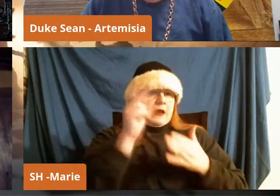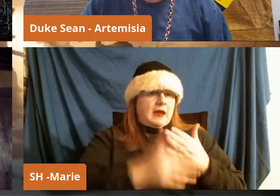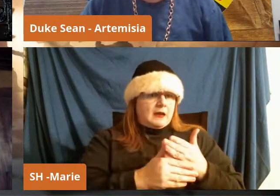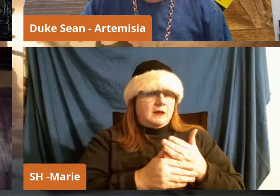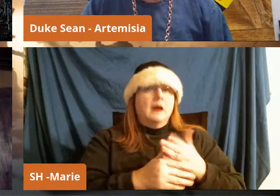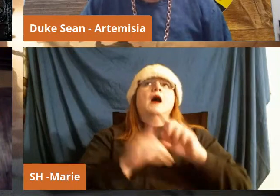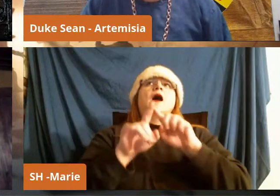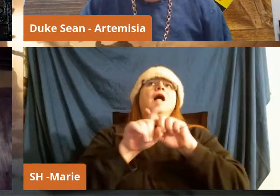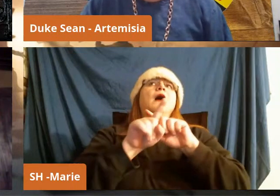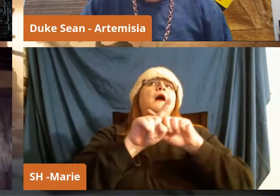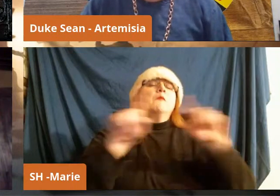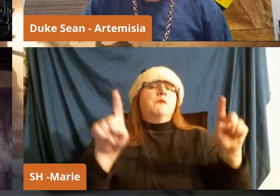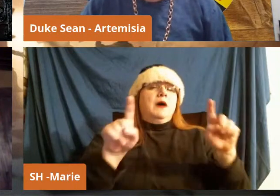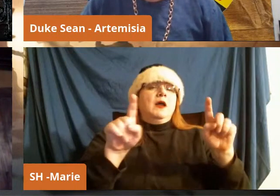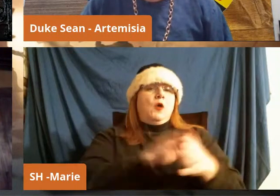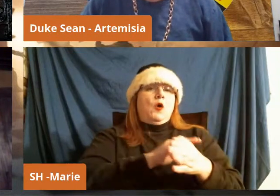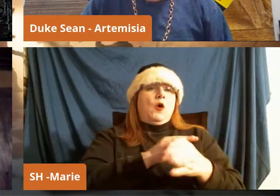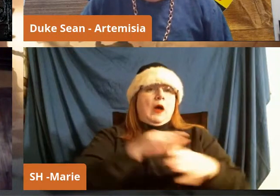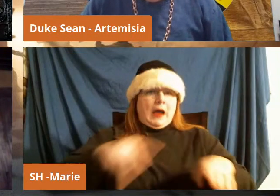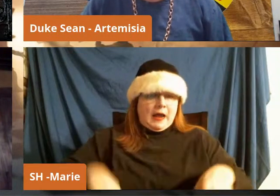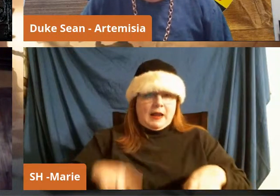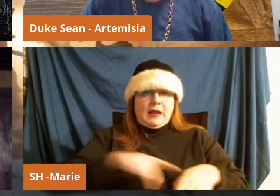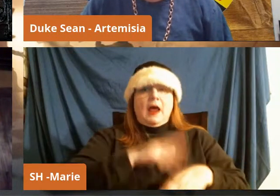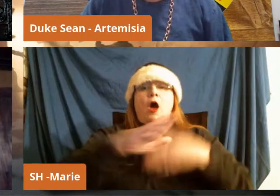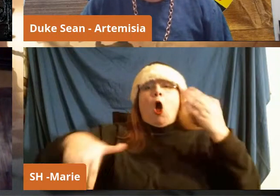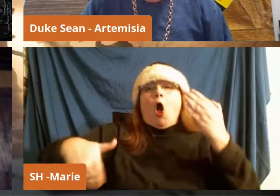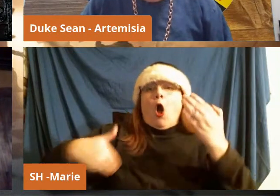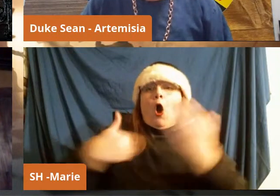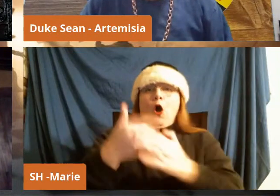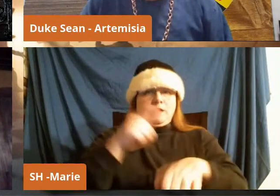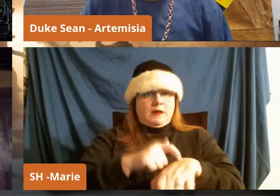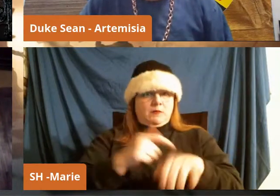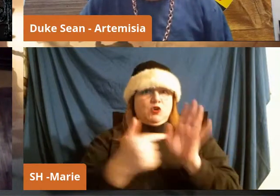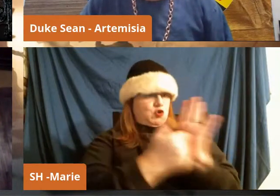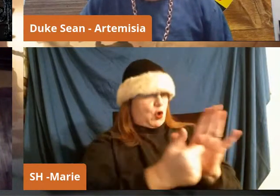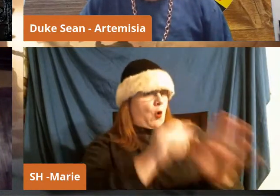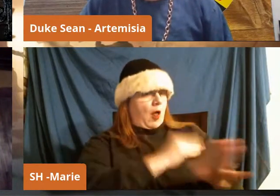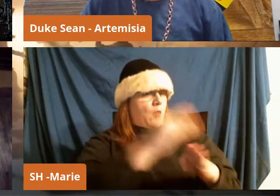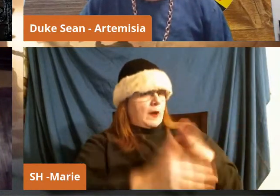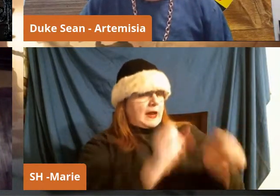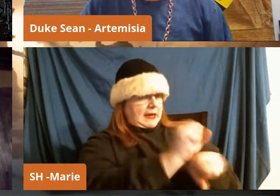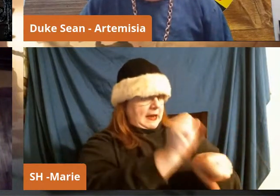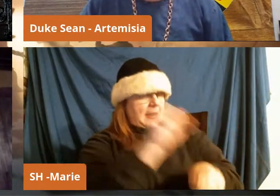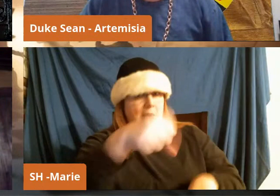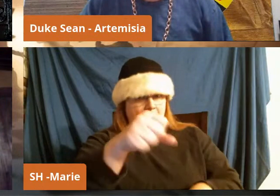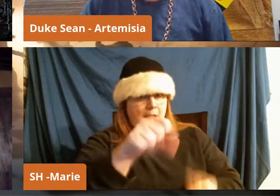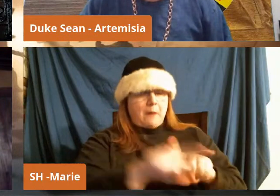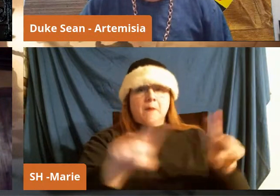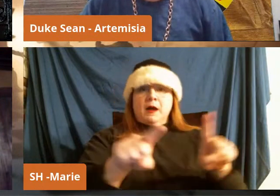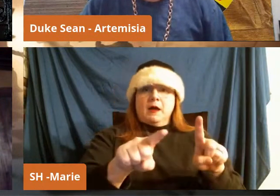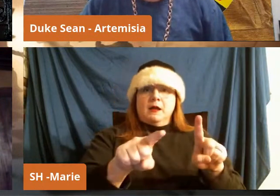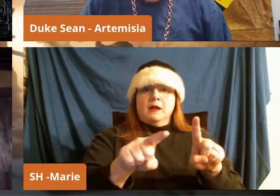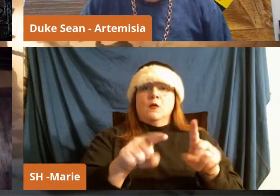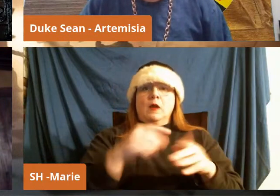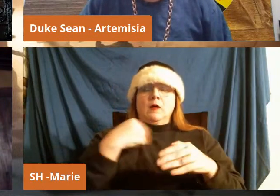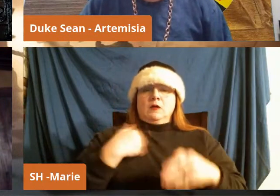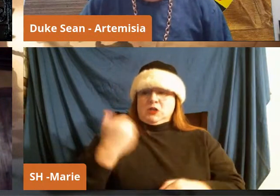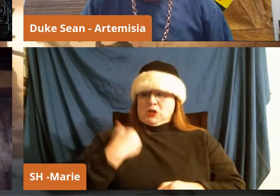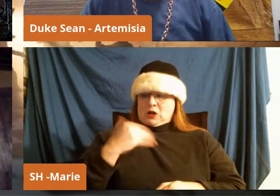week, and you just happen to display that on the weekends. But when I was a young